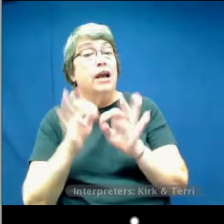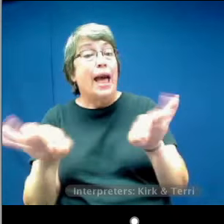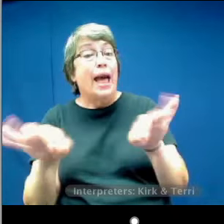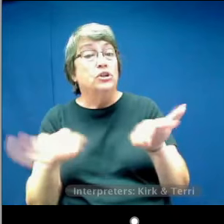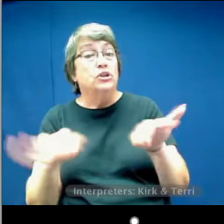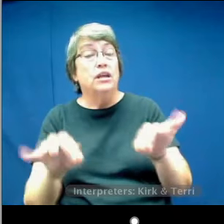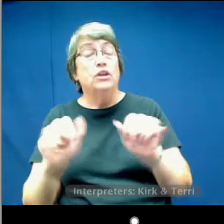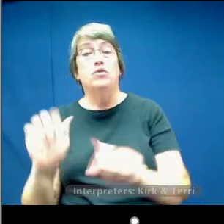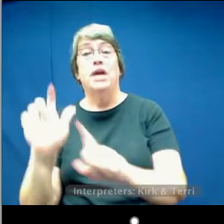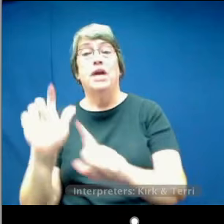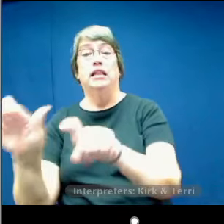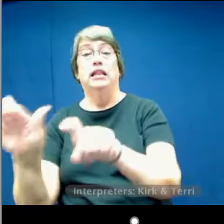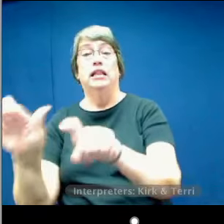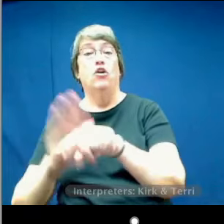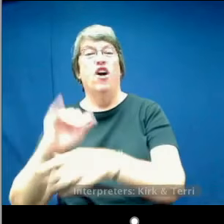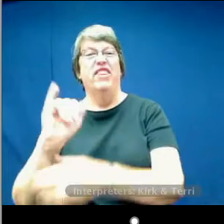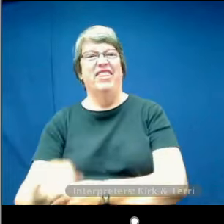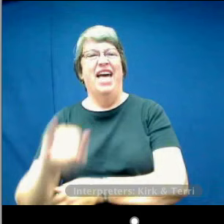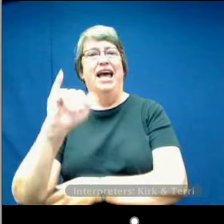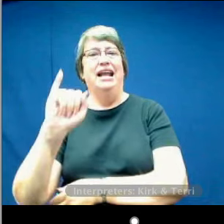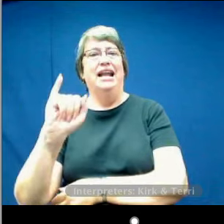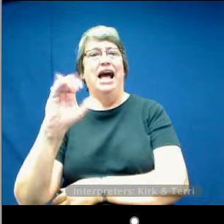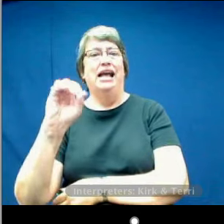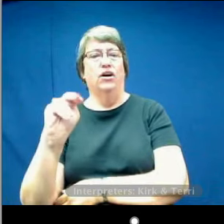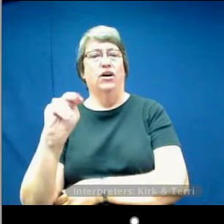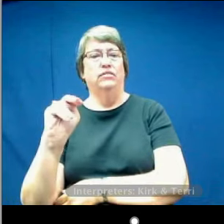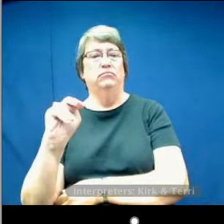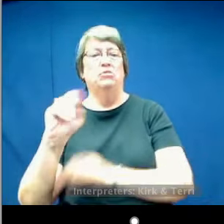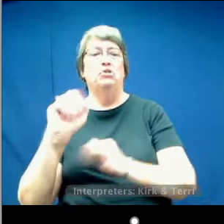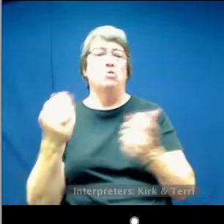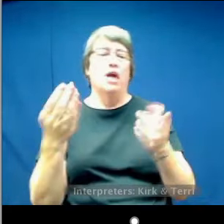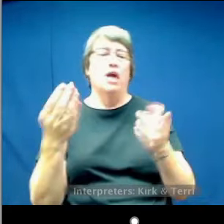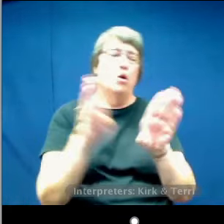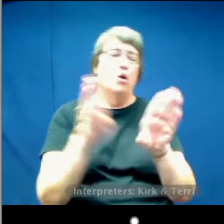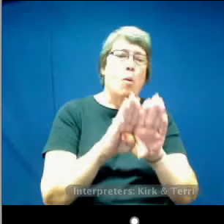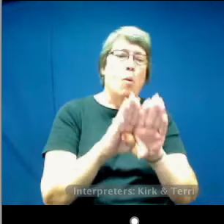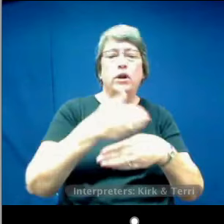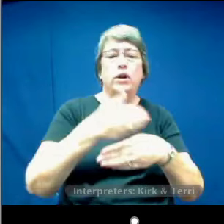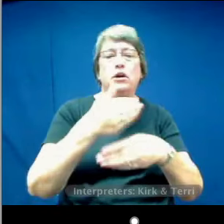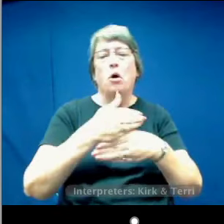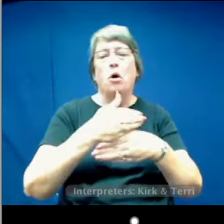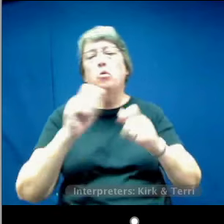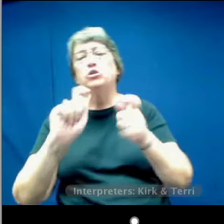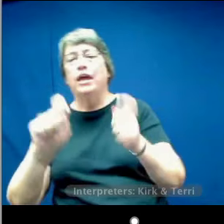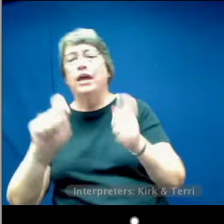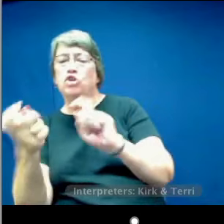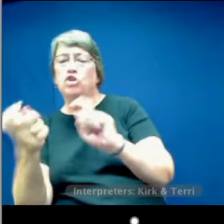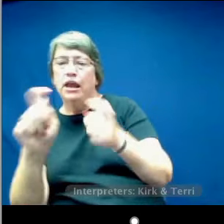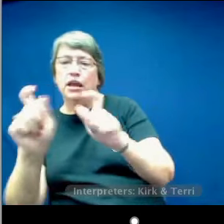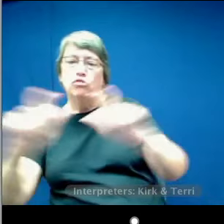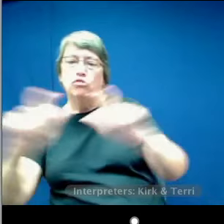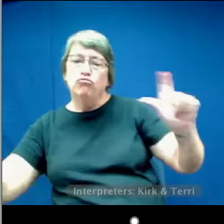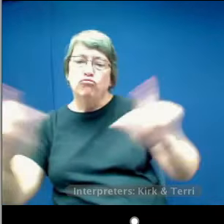captioning icon on the toolbar. Windows can be closed or sized to create your personal viewing